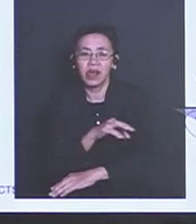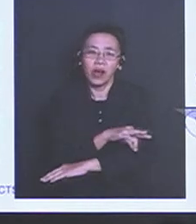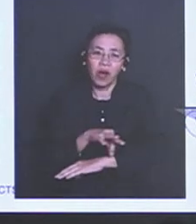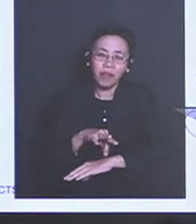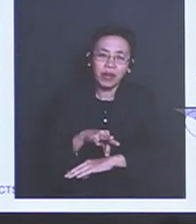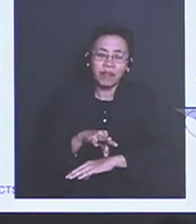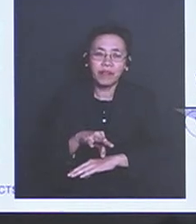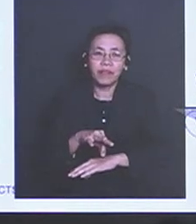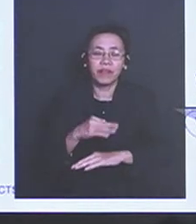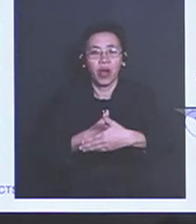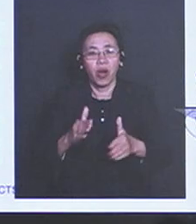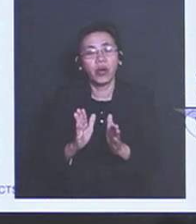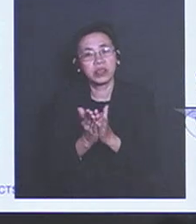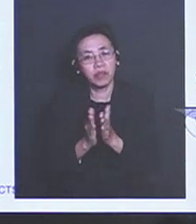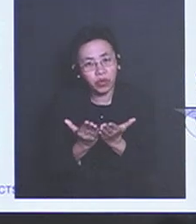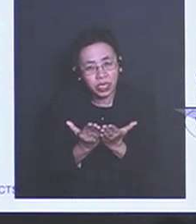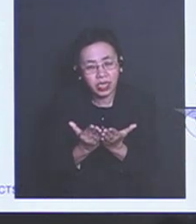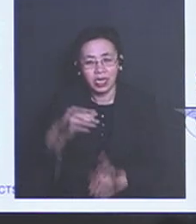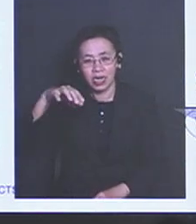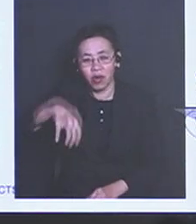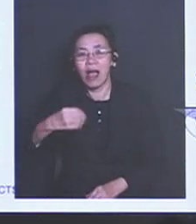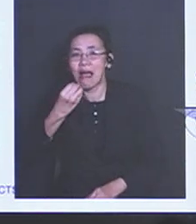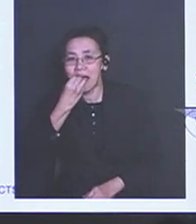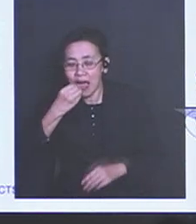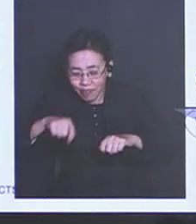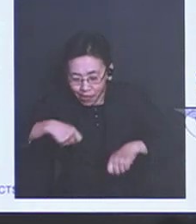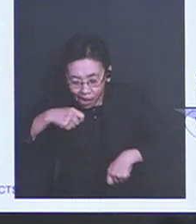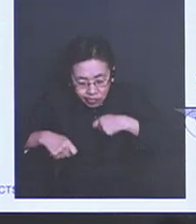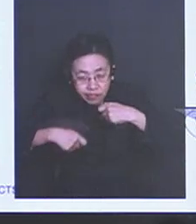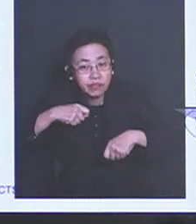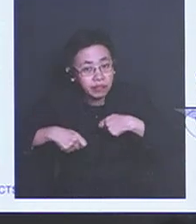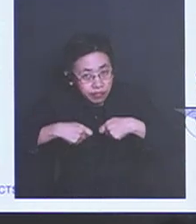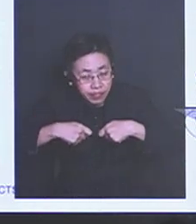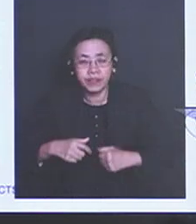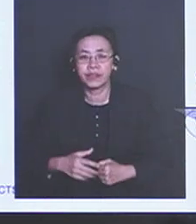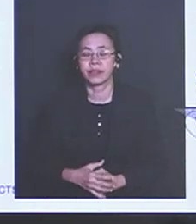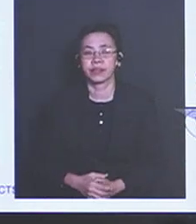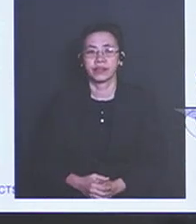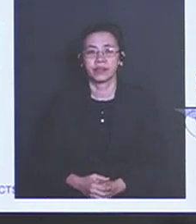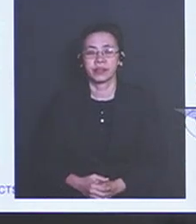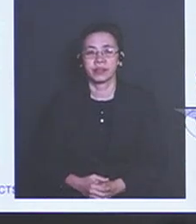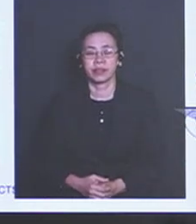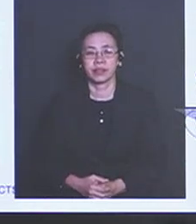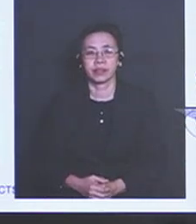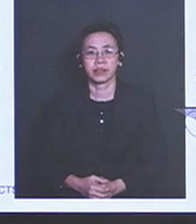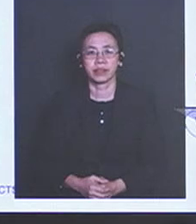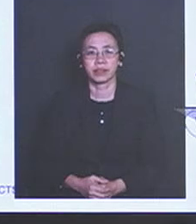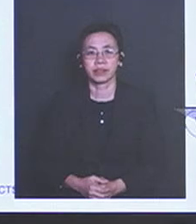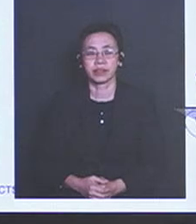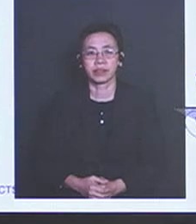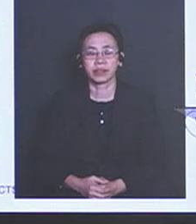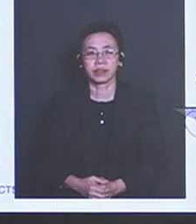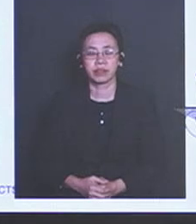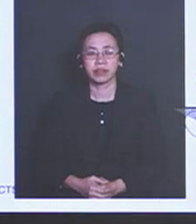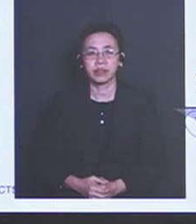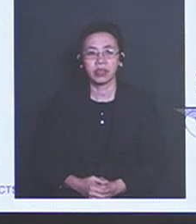We also propose the idea of how can the community use this simple building as a prototype to adapt into their earthquake-resistant house